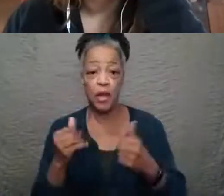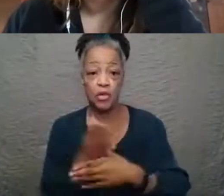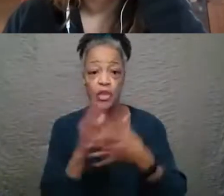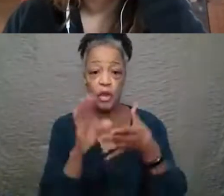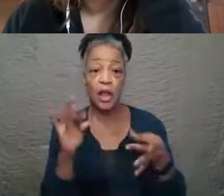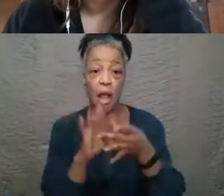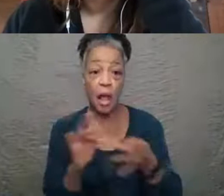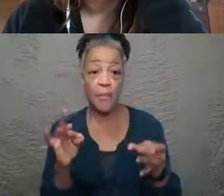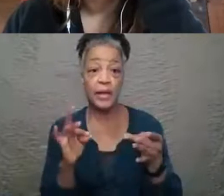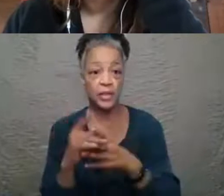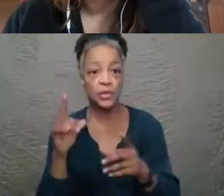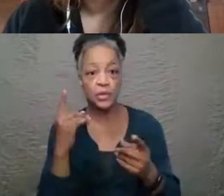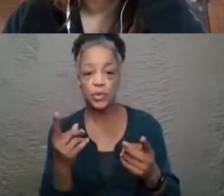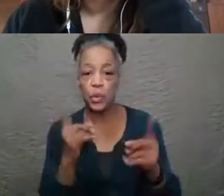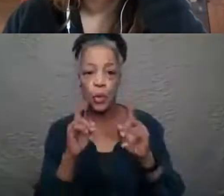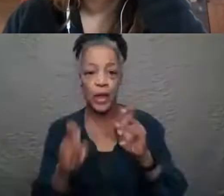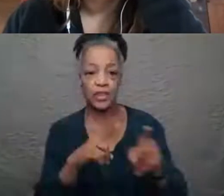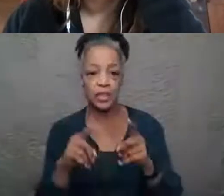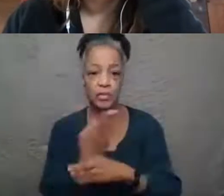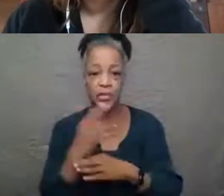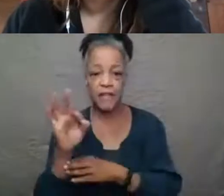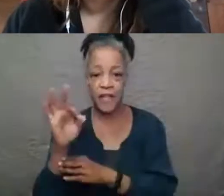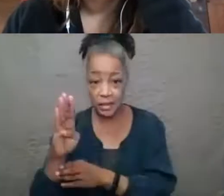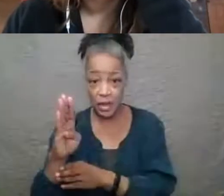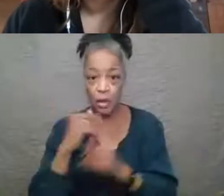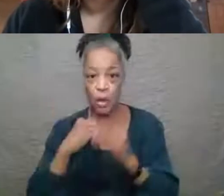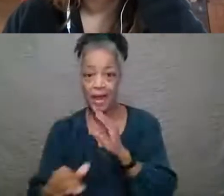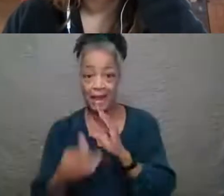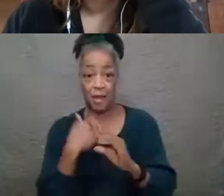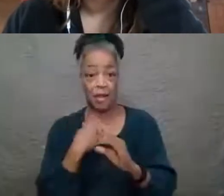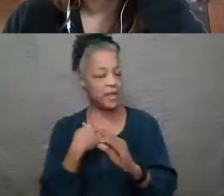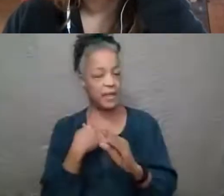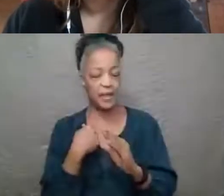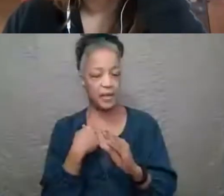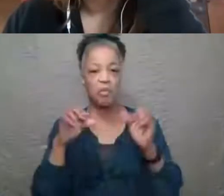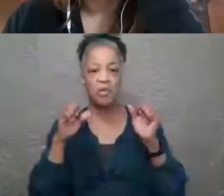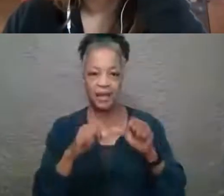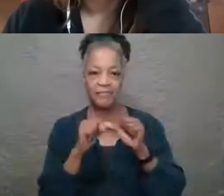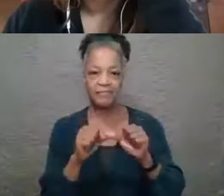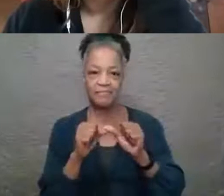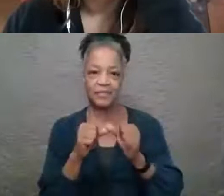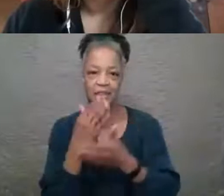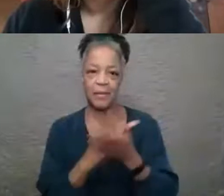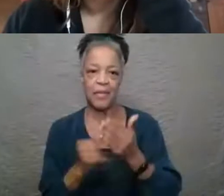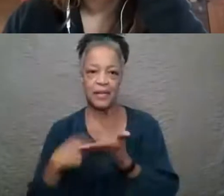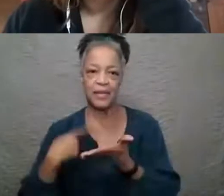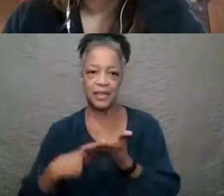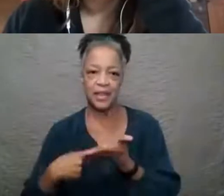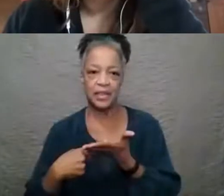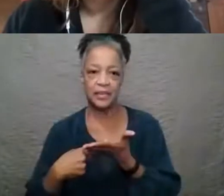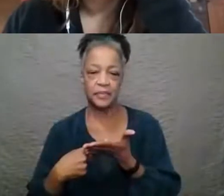and questions on Facebook or email me, we can continue some of that discussion.